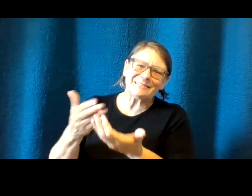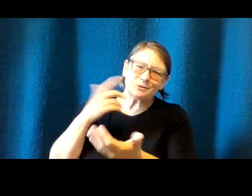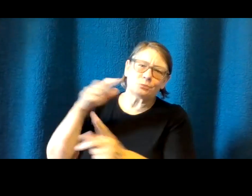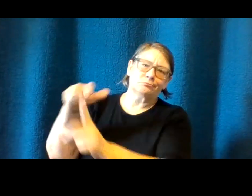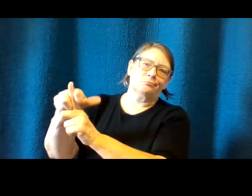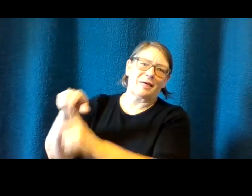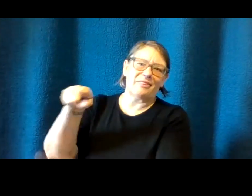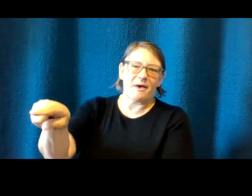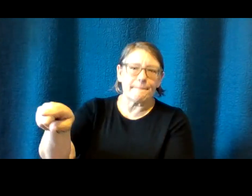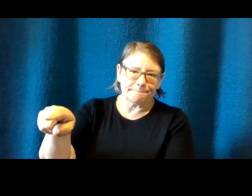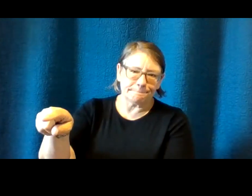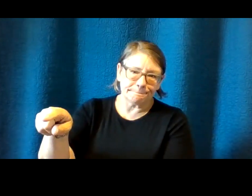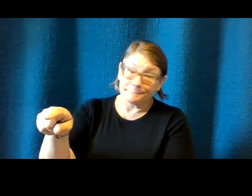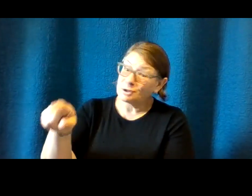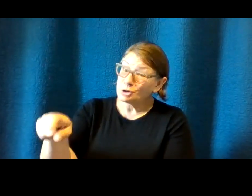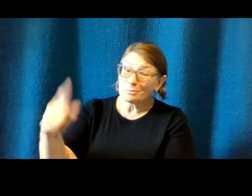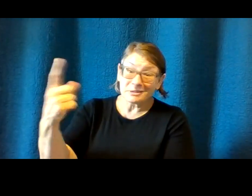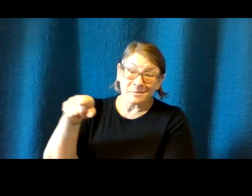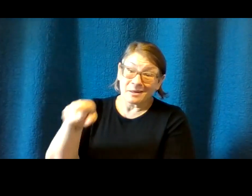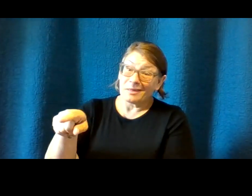should automatically be something that